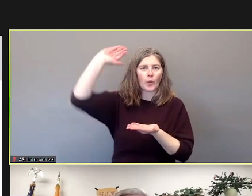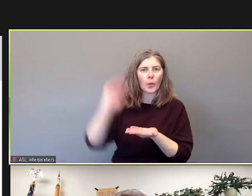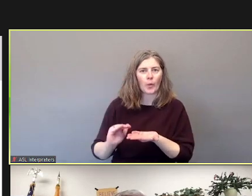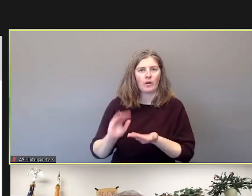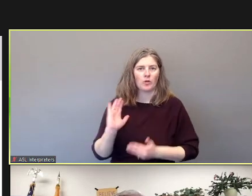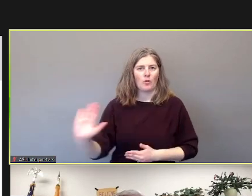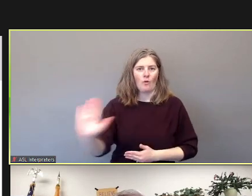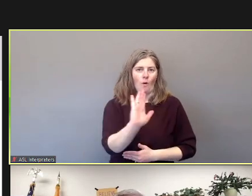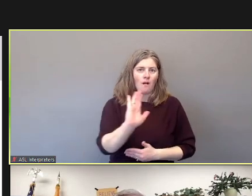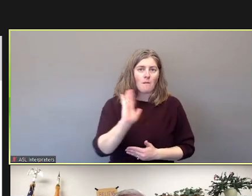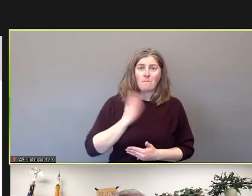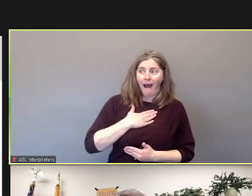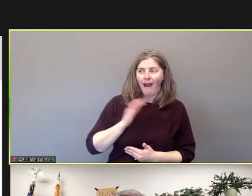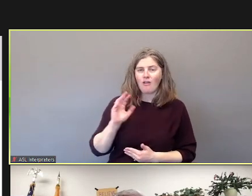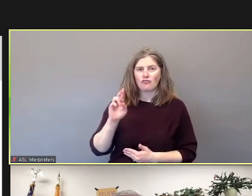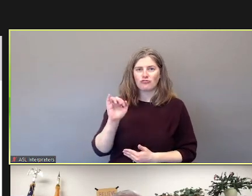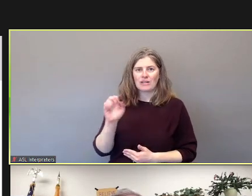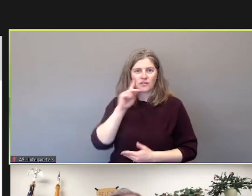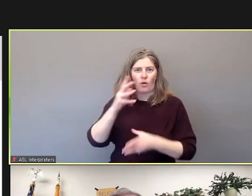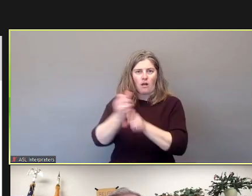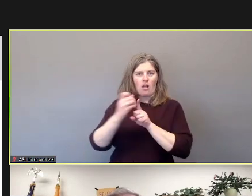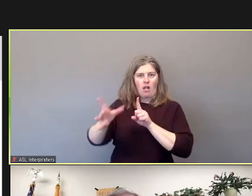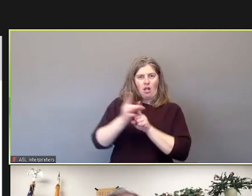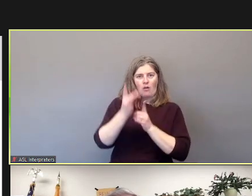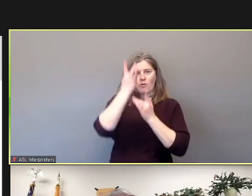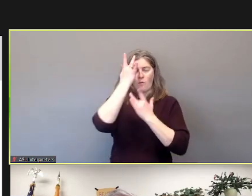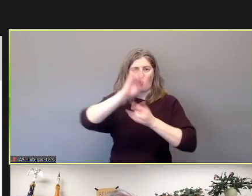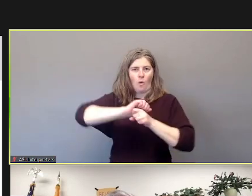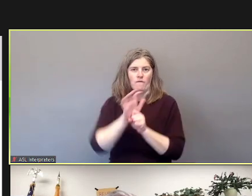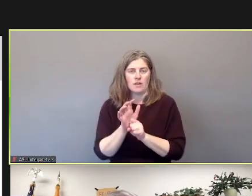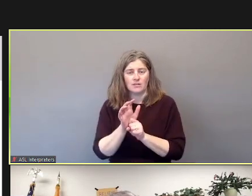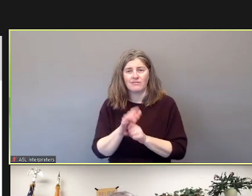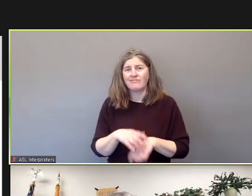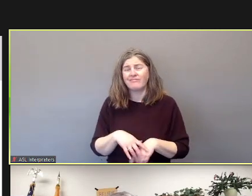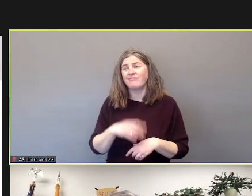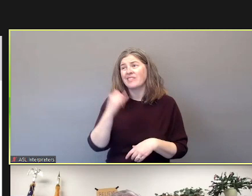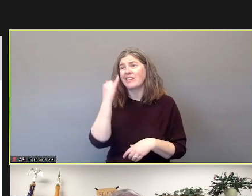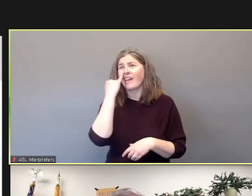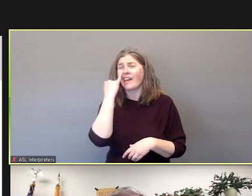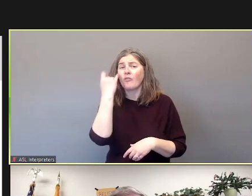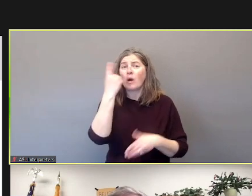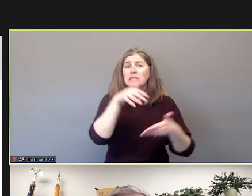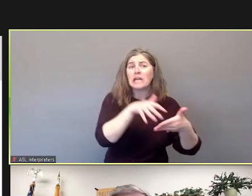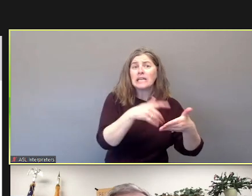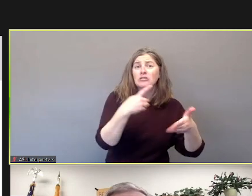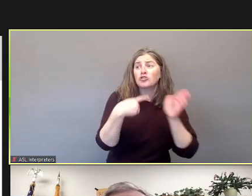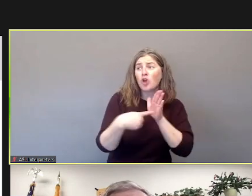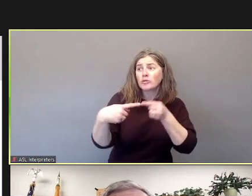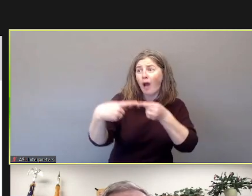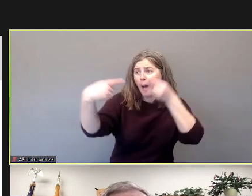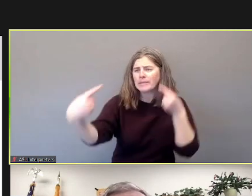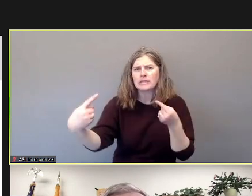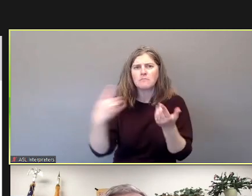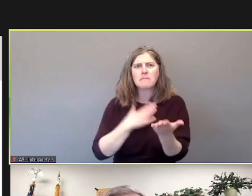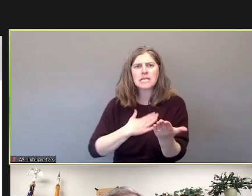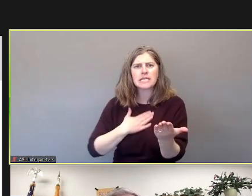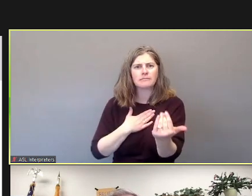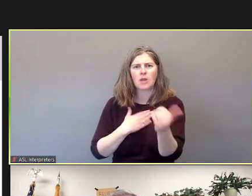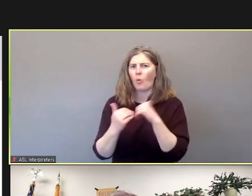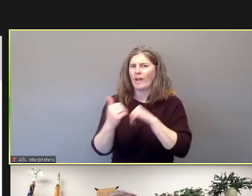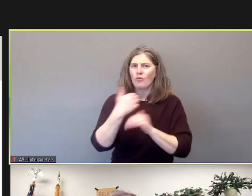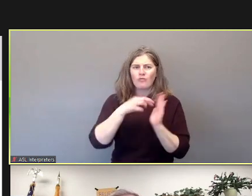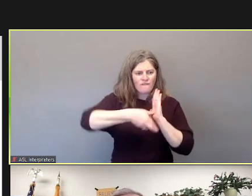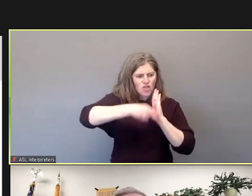risk of getting COVID. And, you know, if you have a study that says the opposite, please send it. We review them